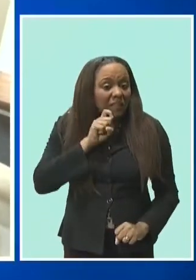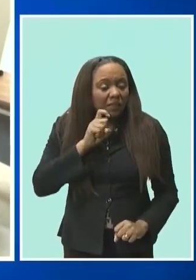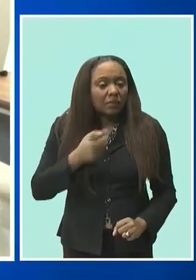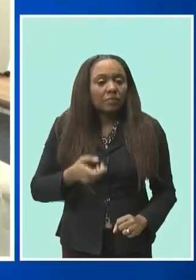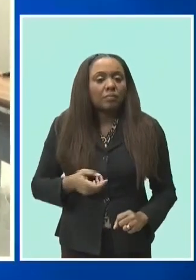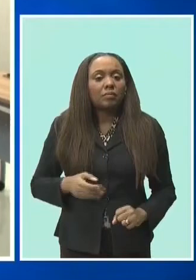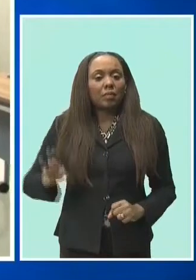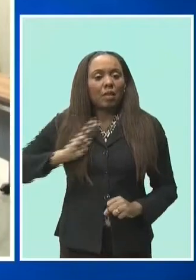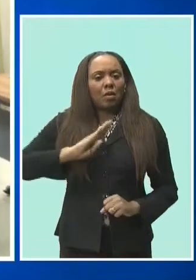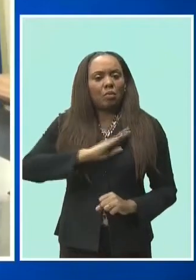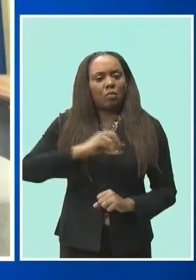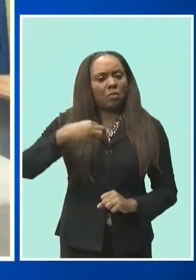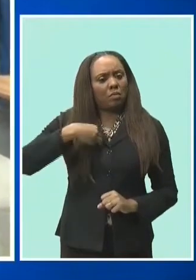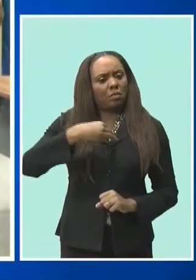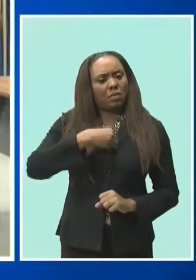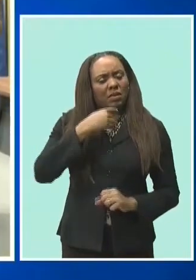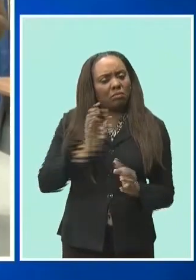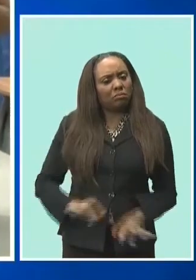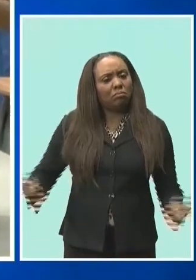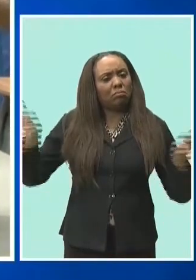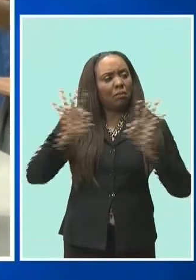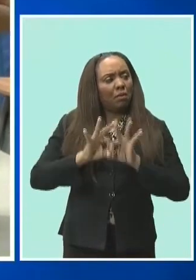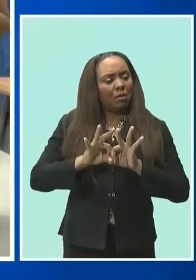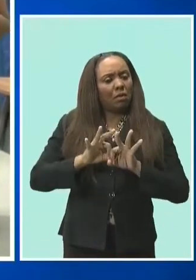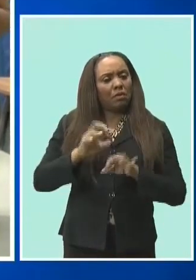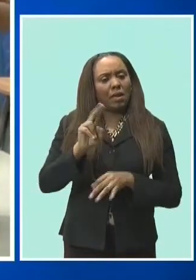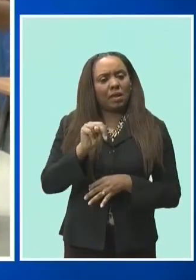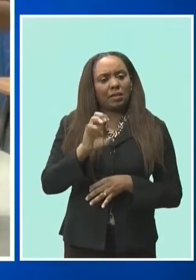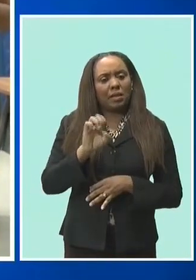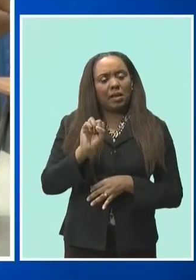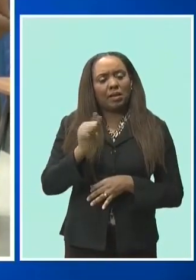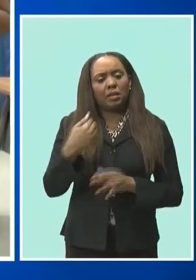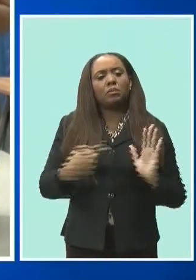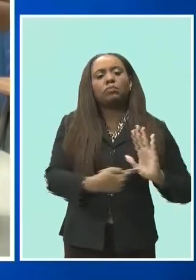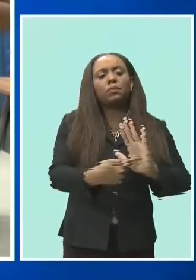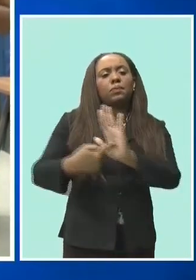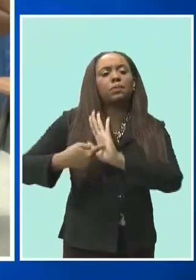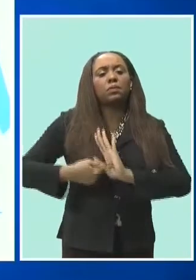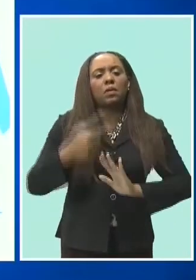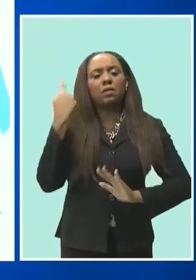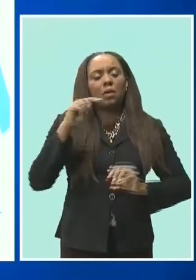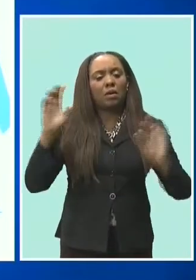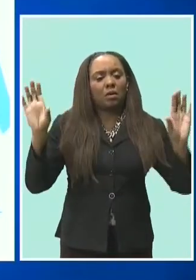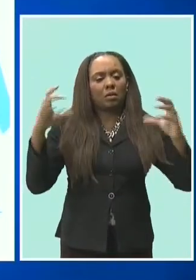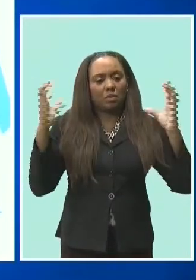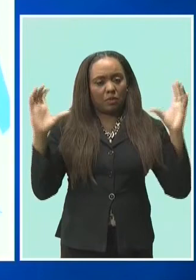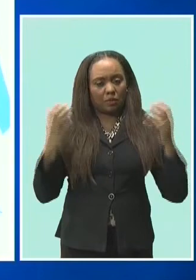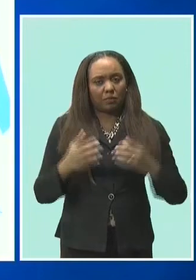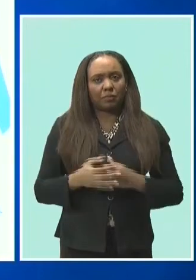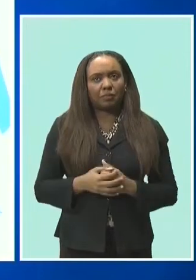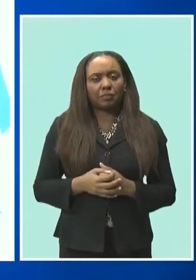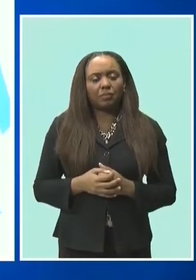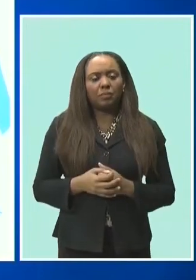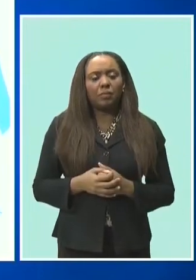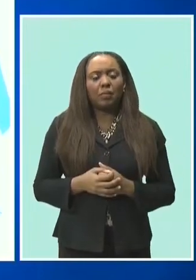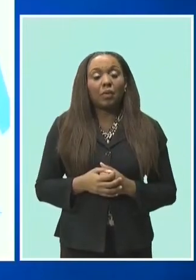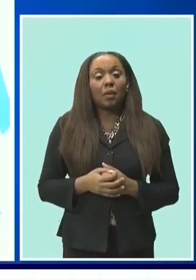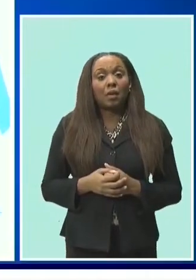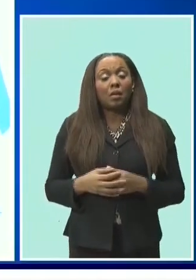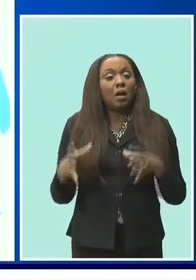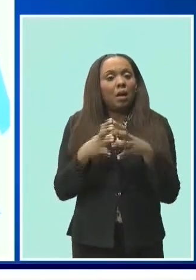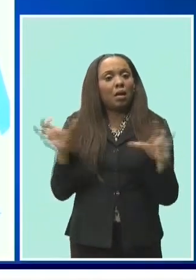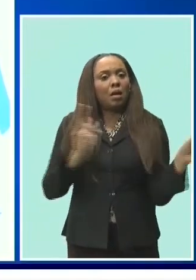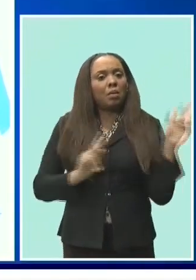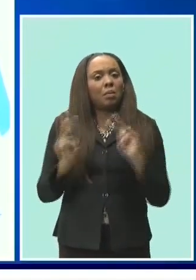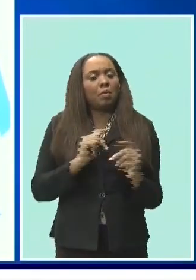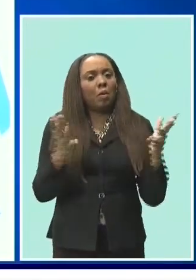says it is vital for the council to be visible during the crop over season. While we have a captive audience with across Barbados, everybody's looking to have